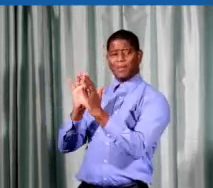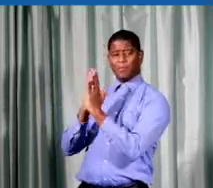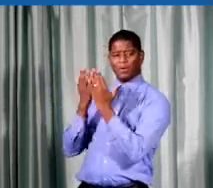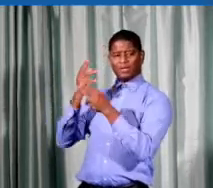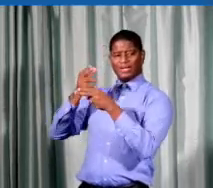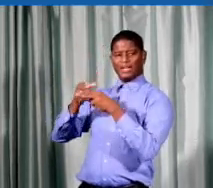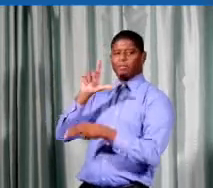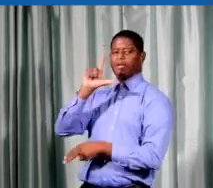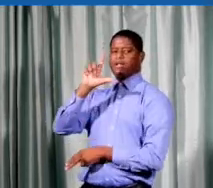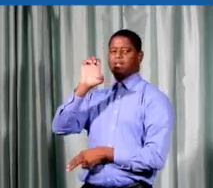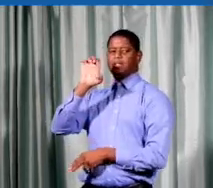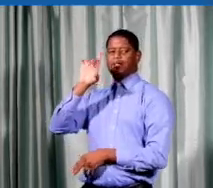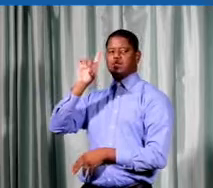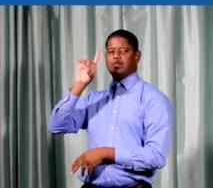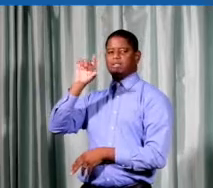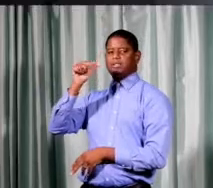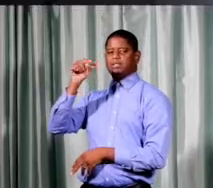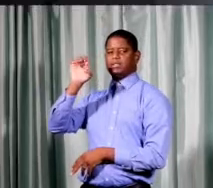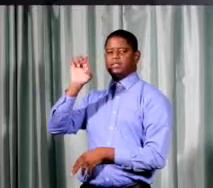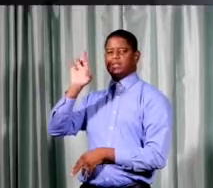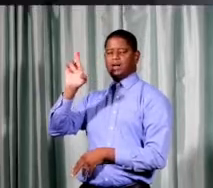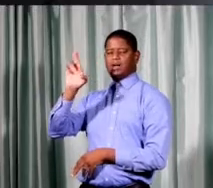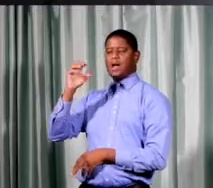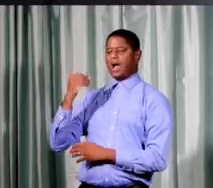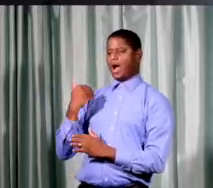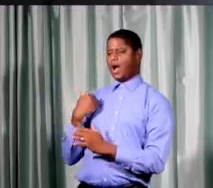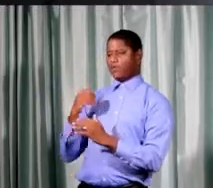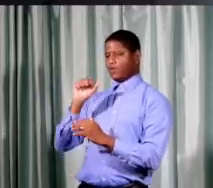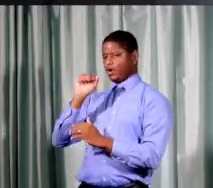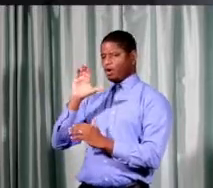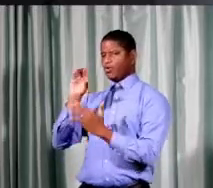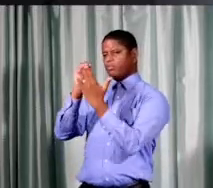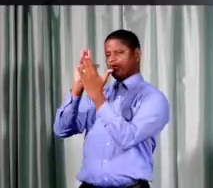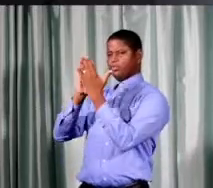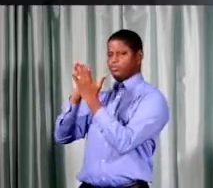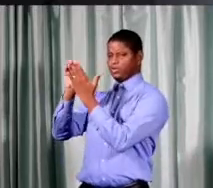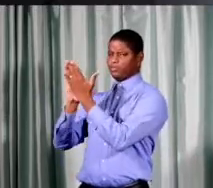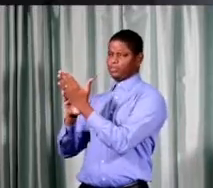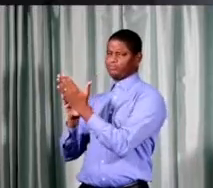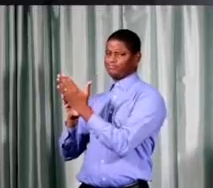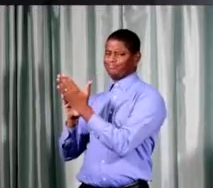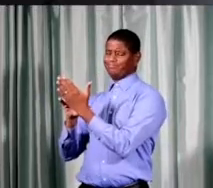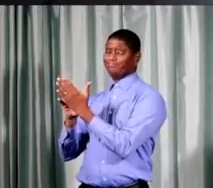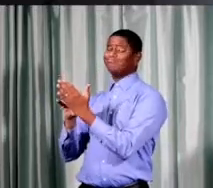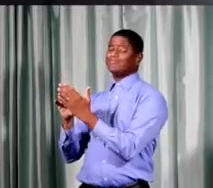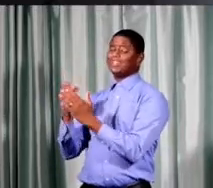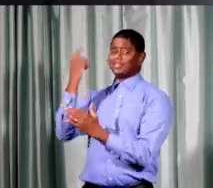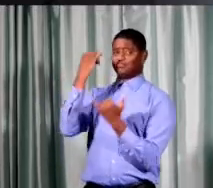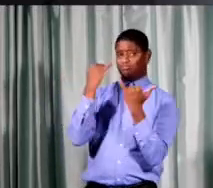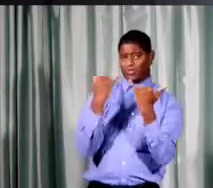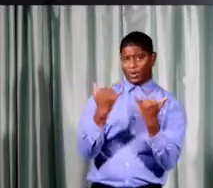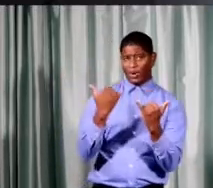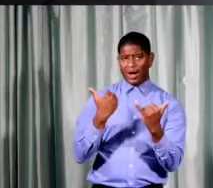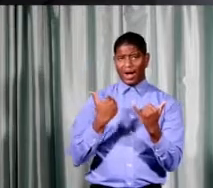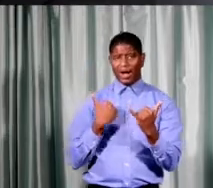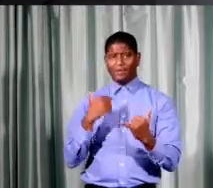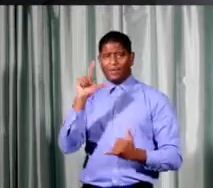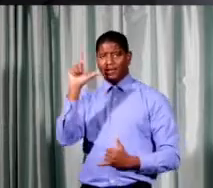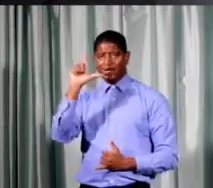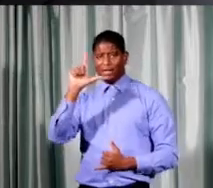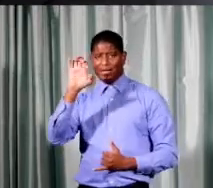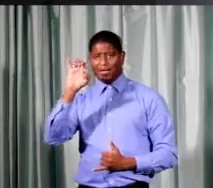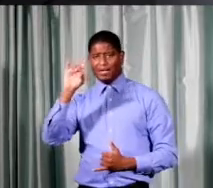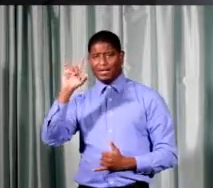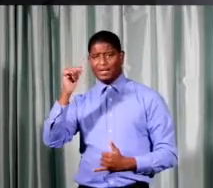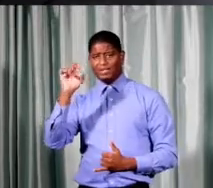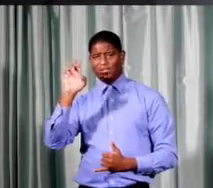ledger. Nowadays, your ledger is a database, is a computer system. Right?